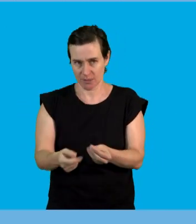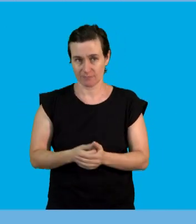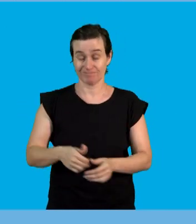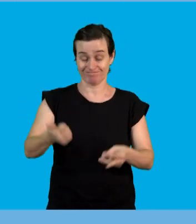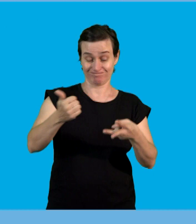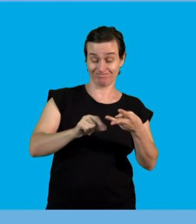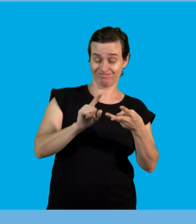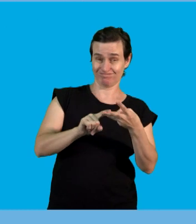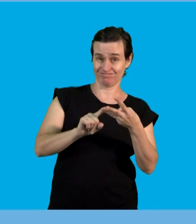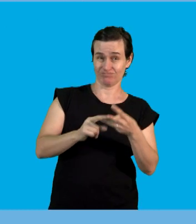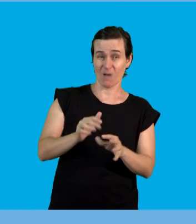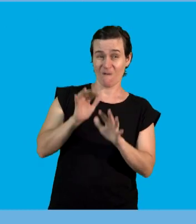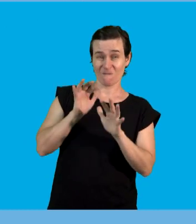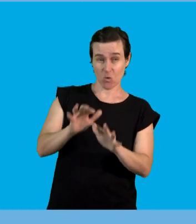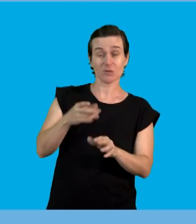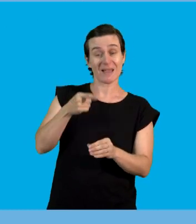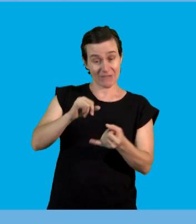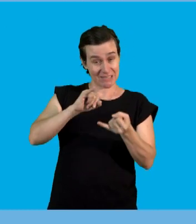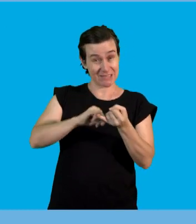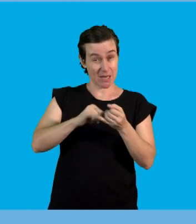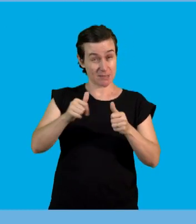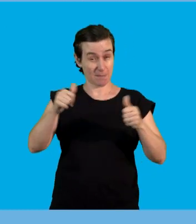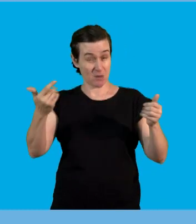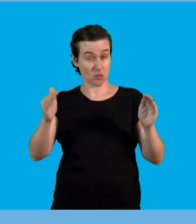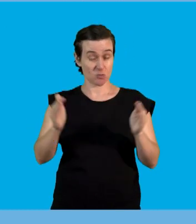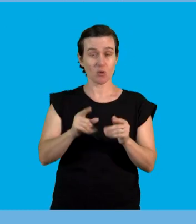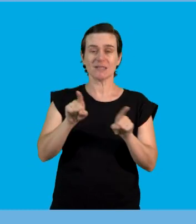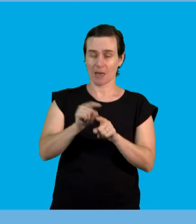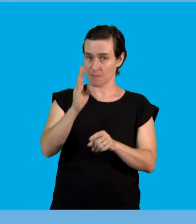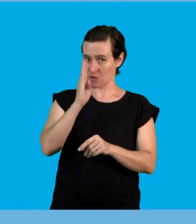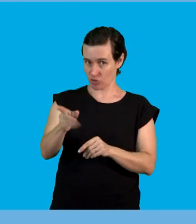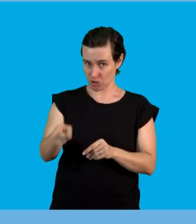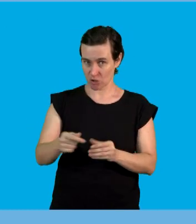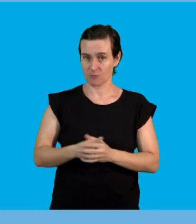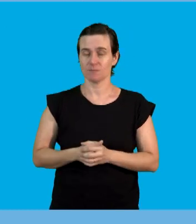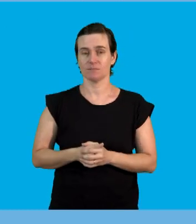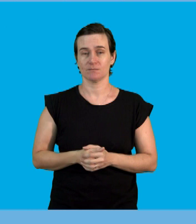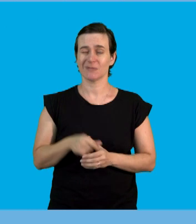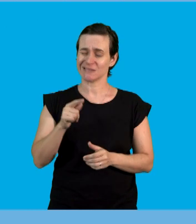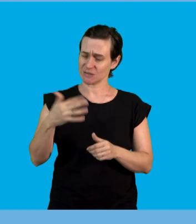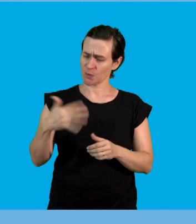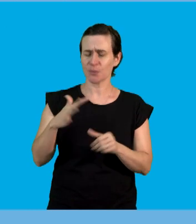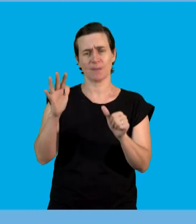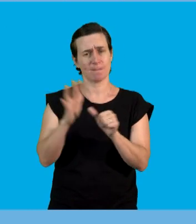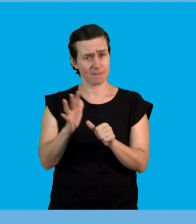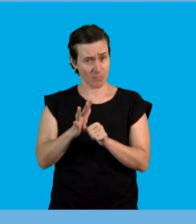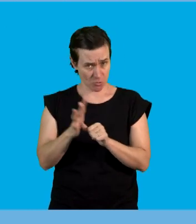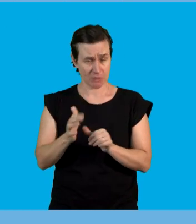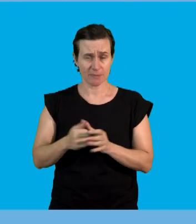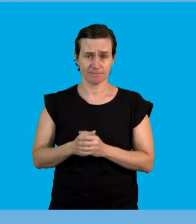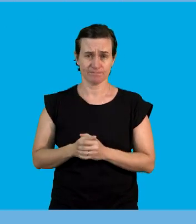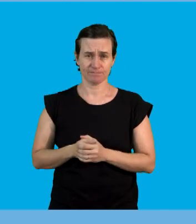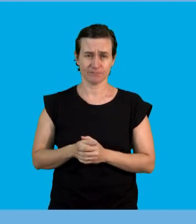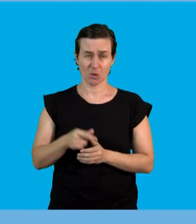number three, that a force has a size and direction. Very much important that when